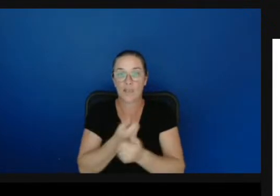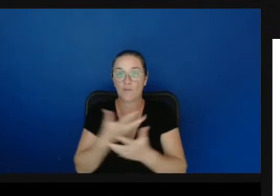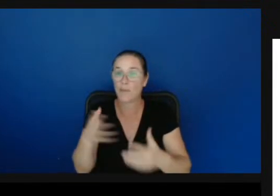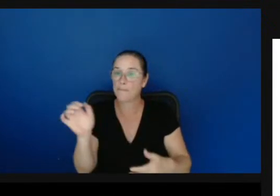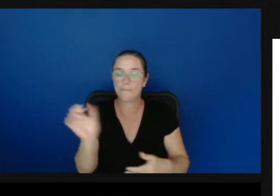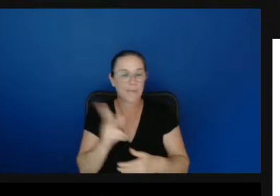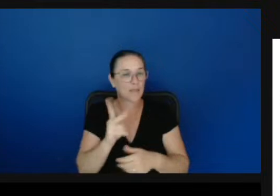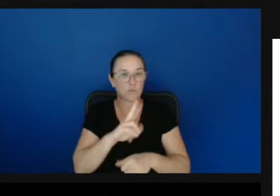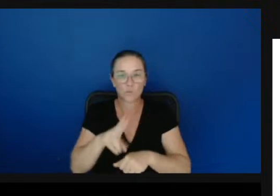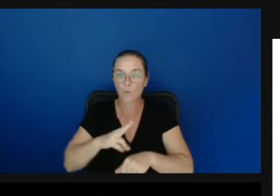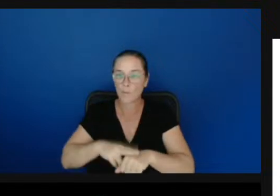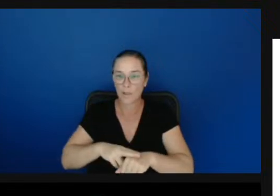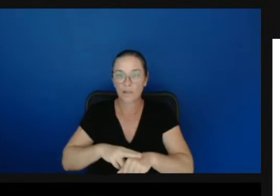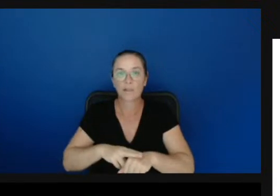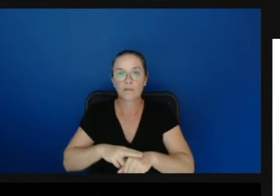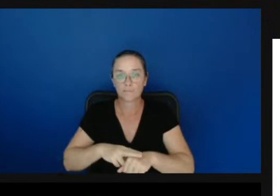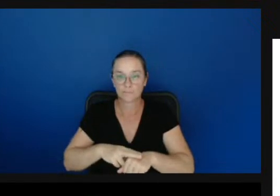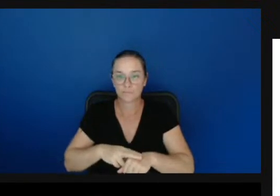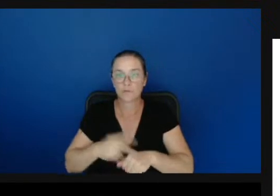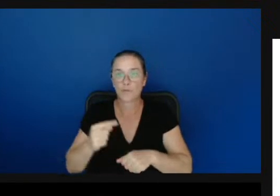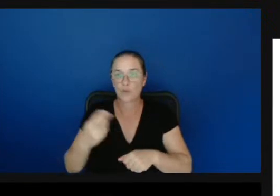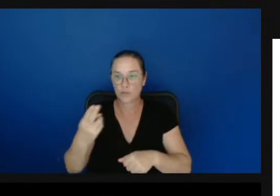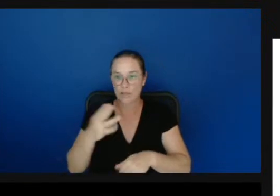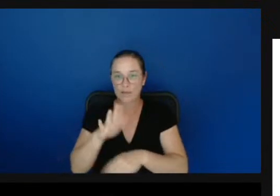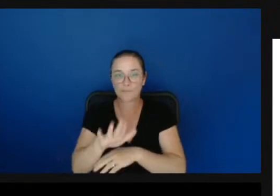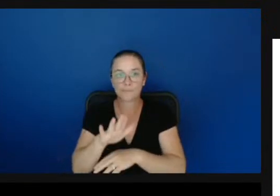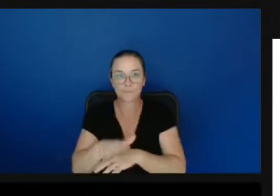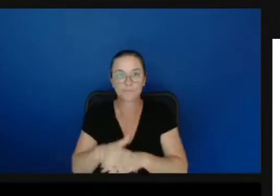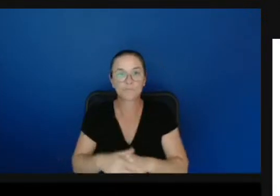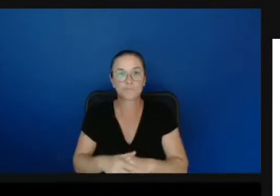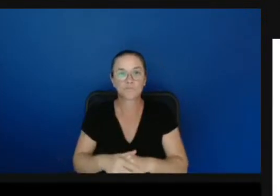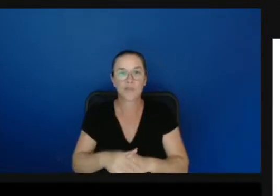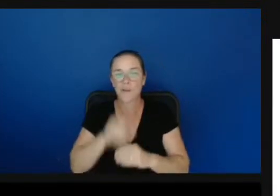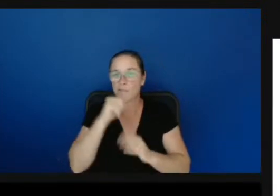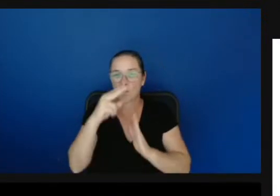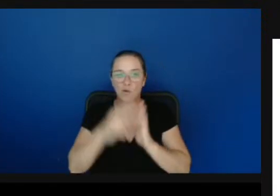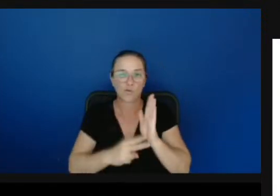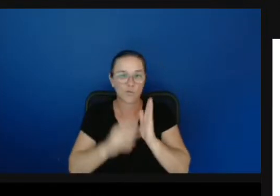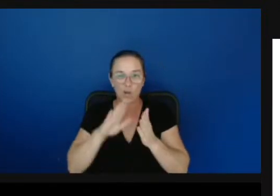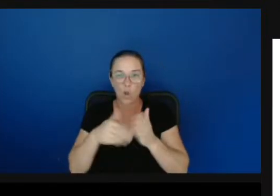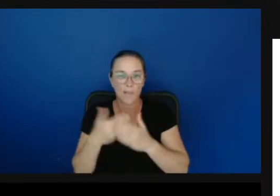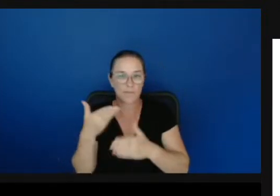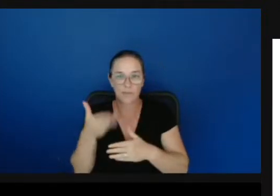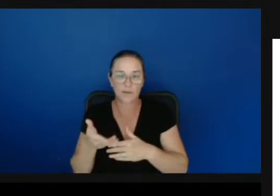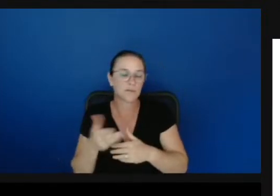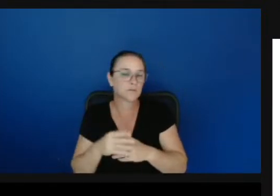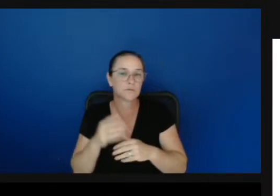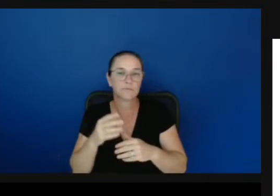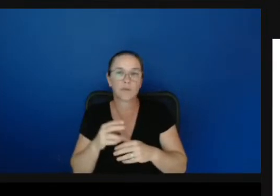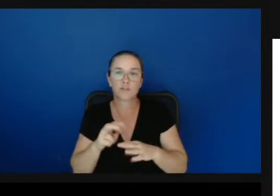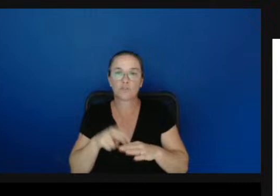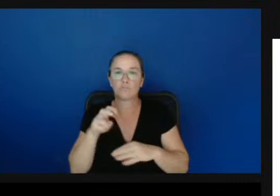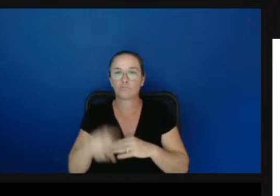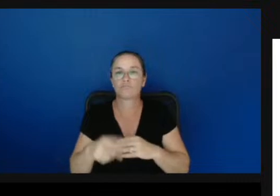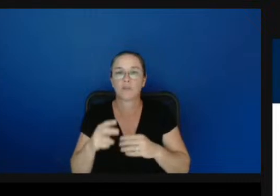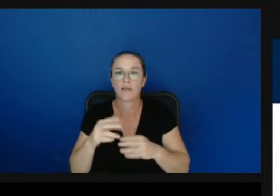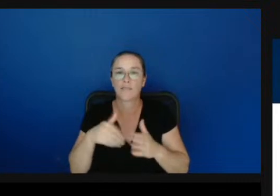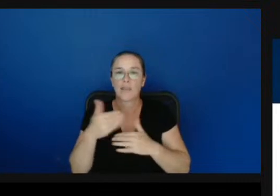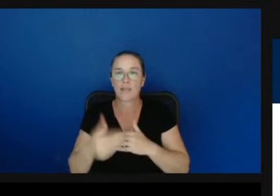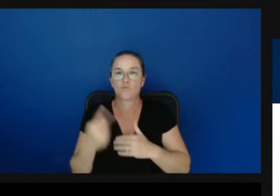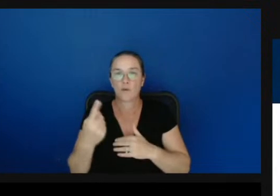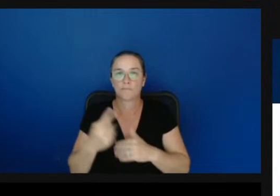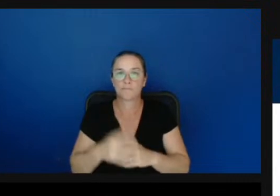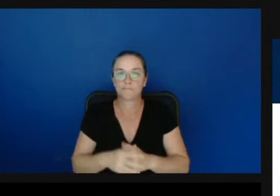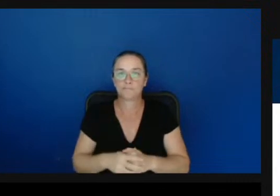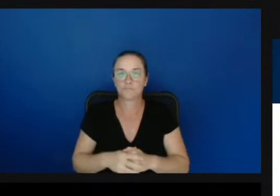normal at that point in time. I won't read anything else of this update. I'll just move on to the next one of relevance, which I'll pull up